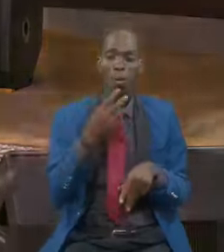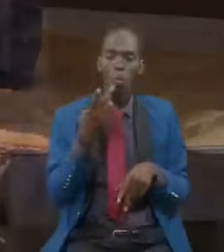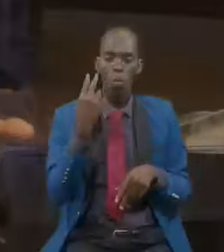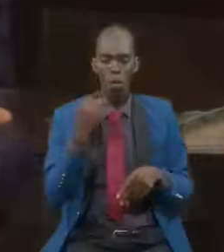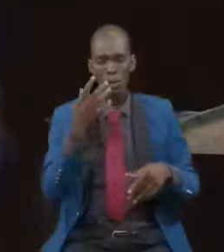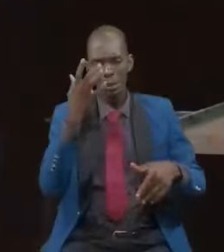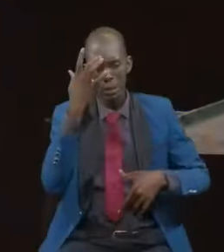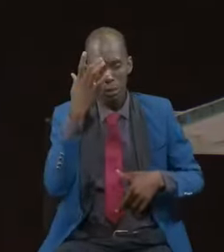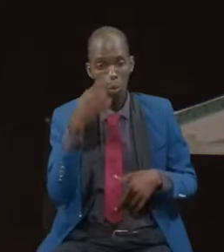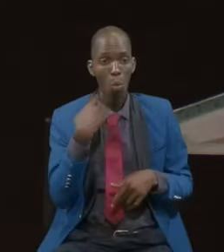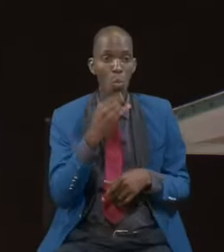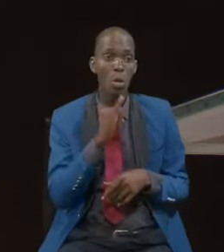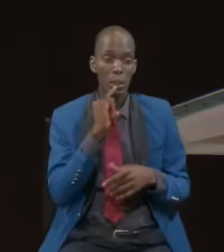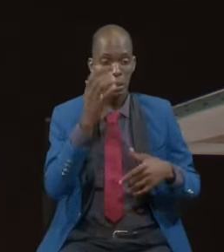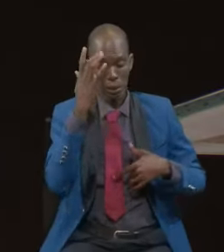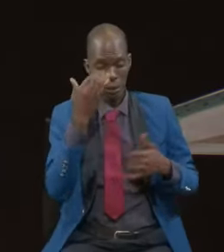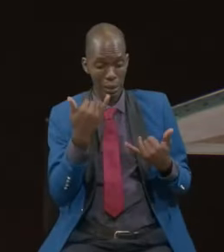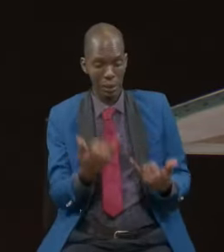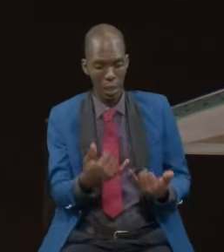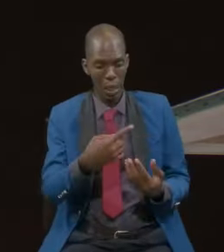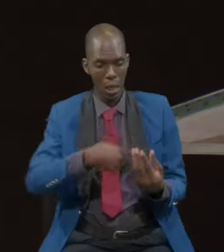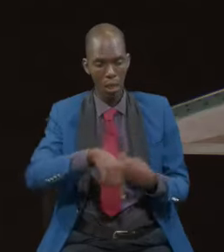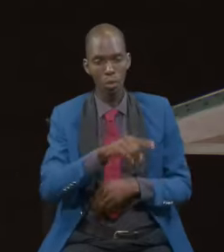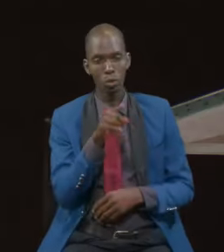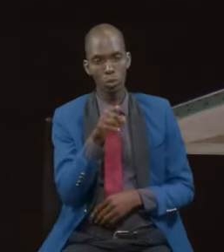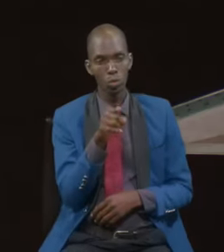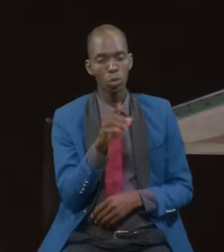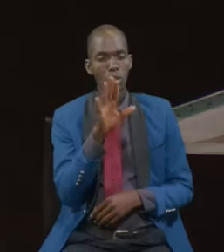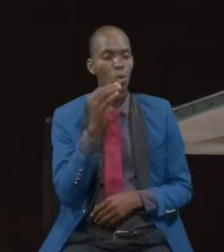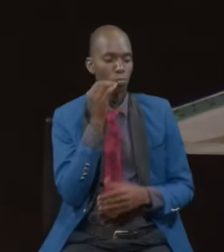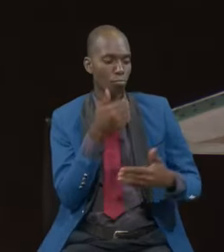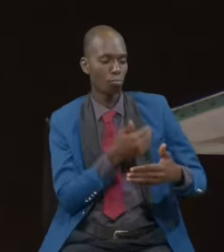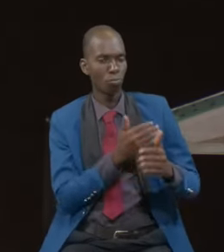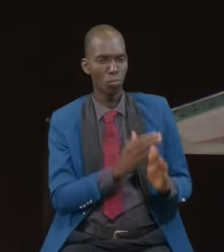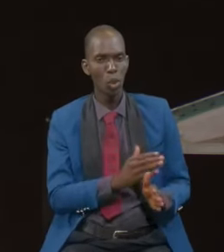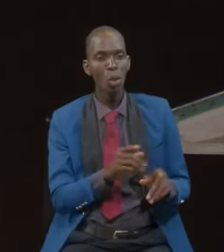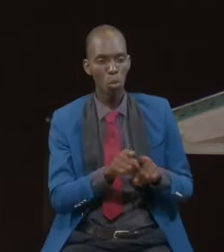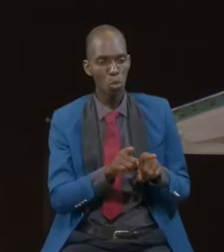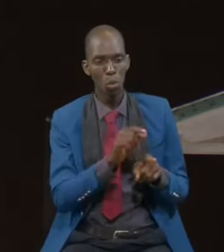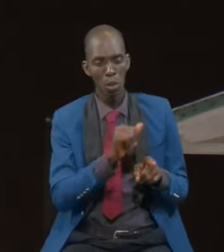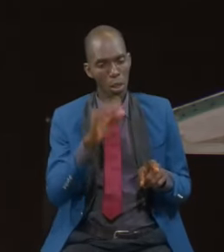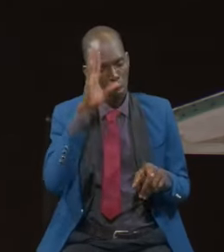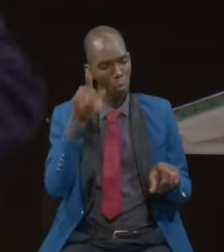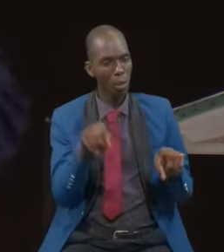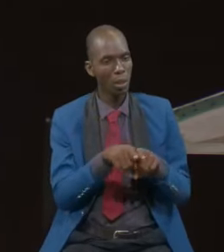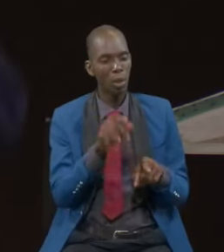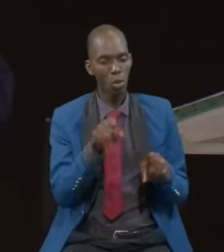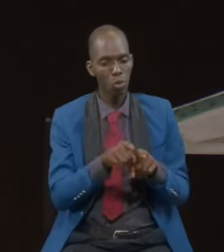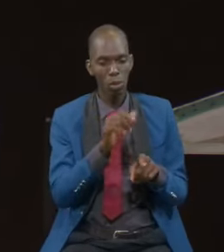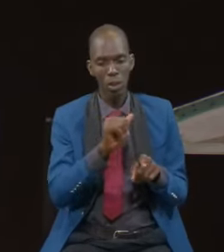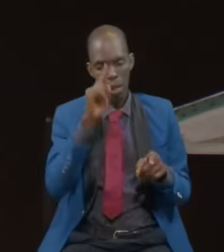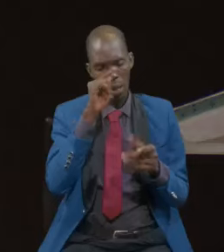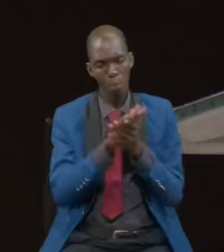is sick, around you there, your neighbor there, also a brother, also a child of God, if